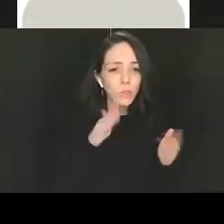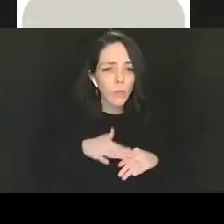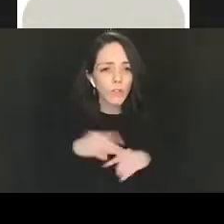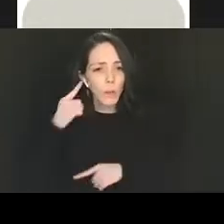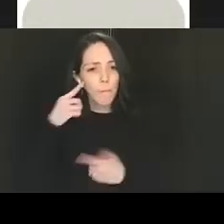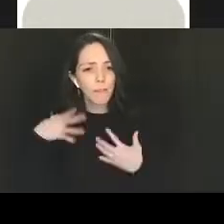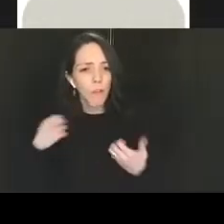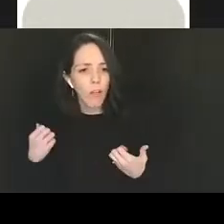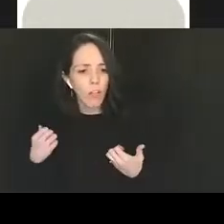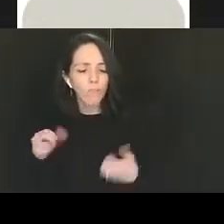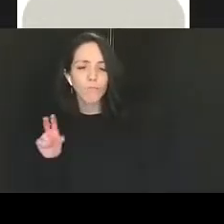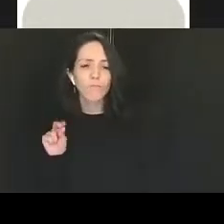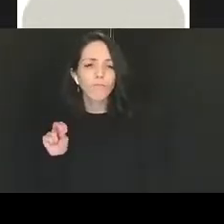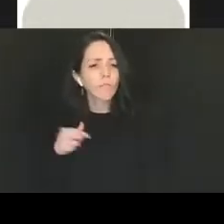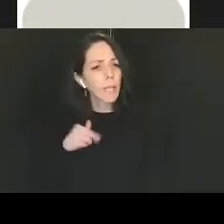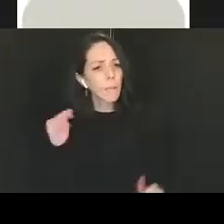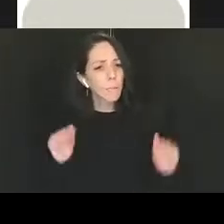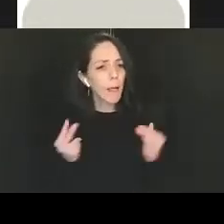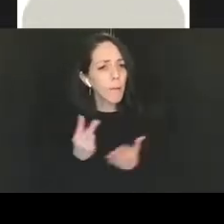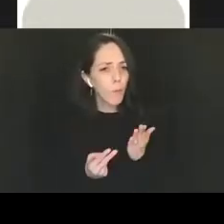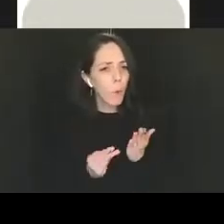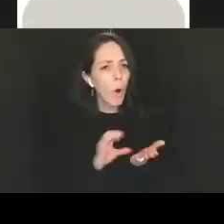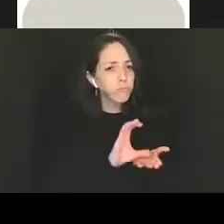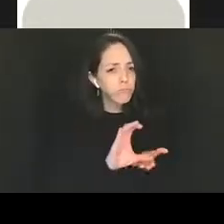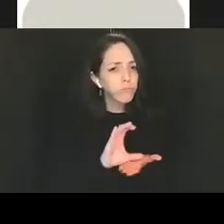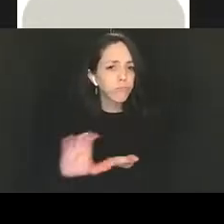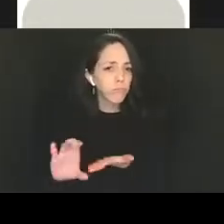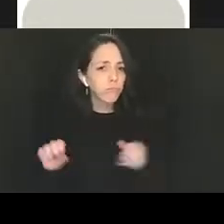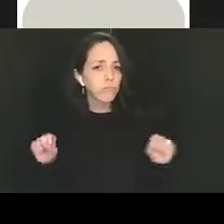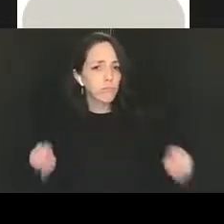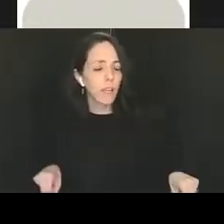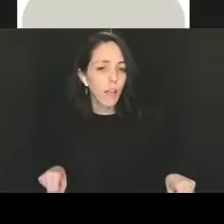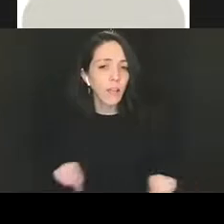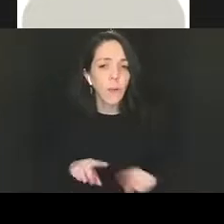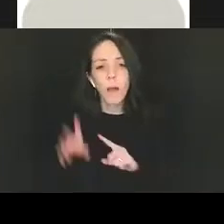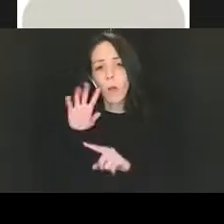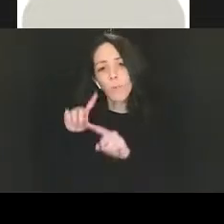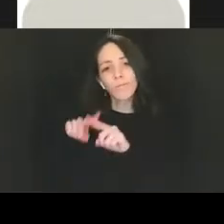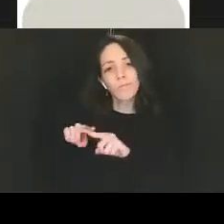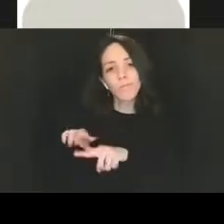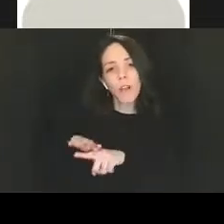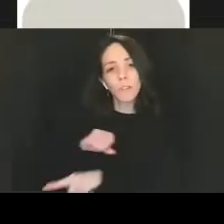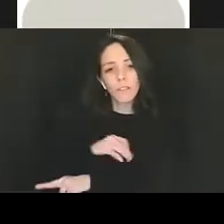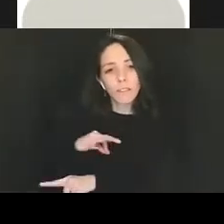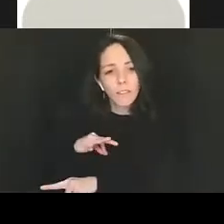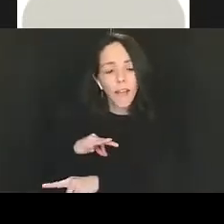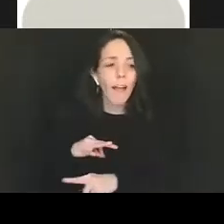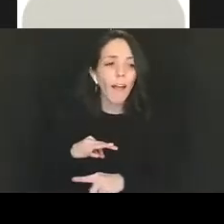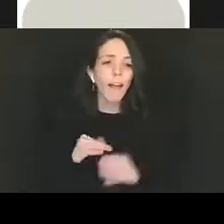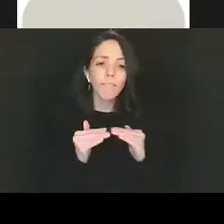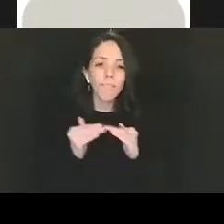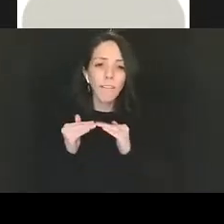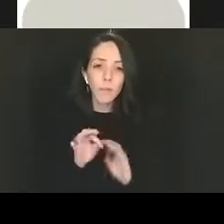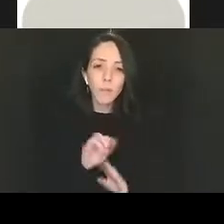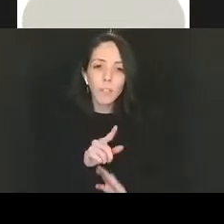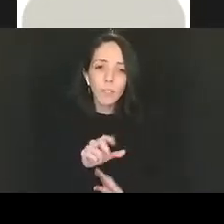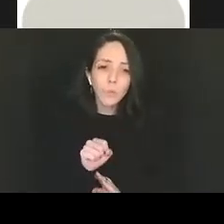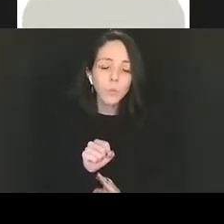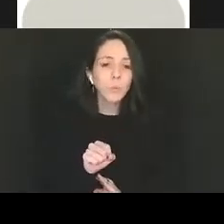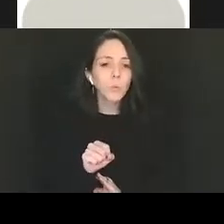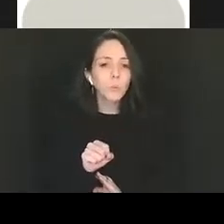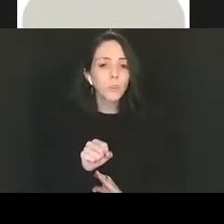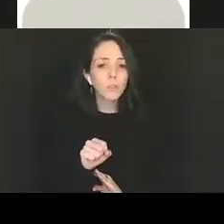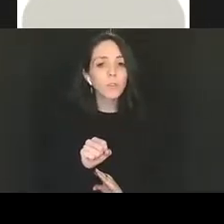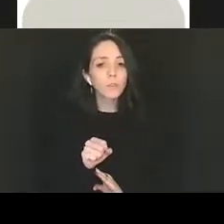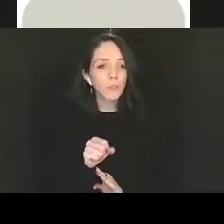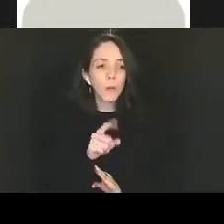two budgets, but I'm going to be relying on our staff and the equity tools and really